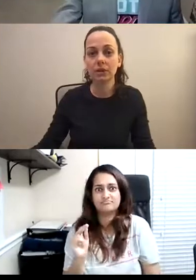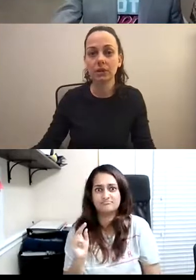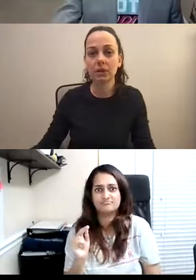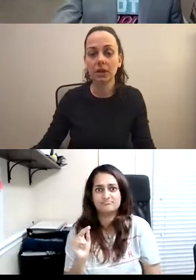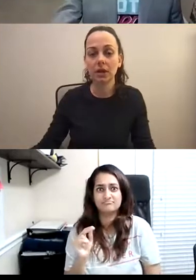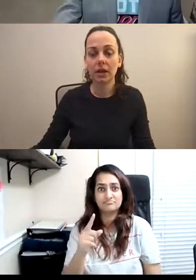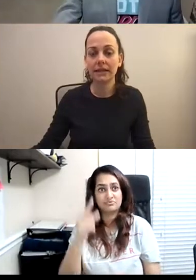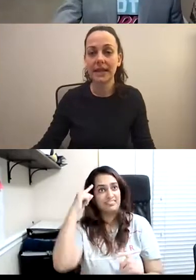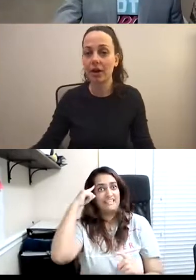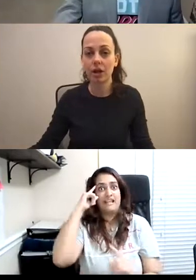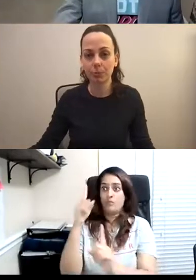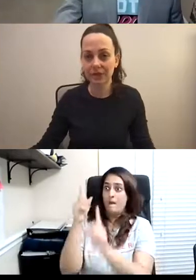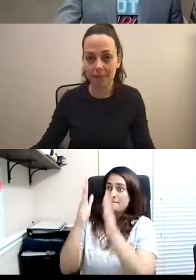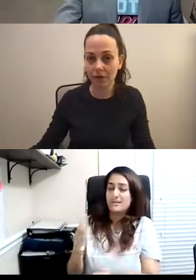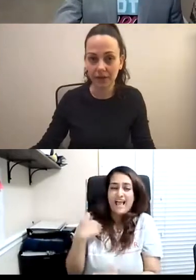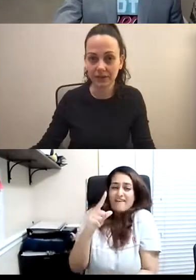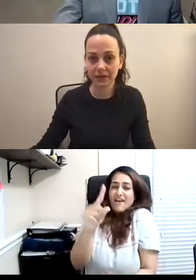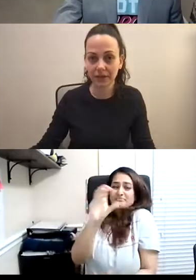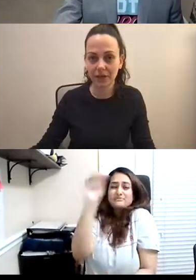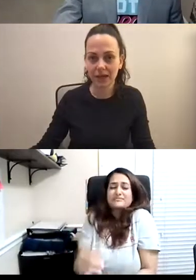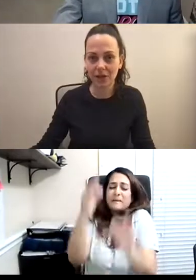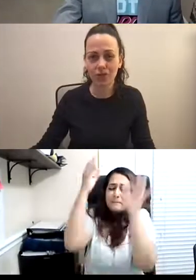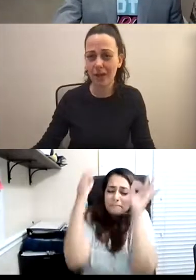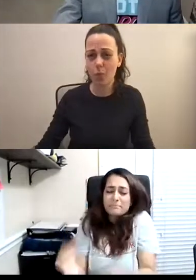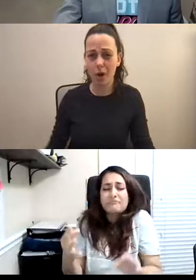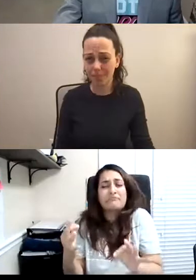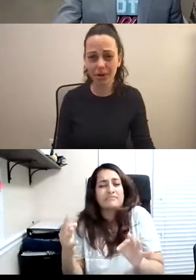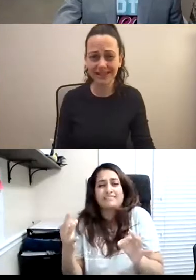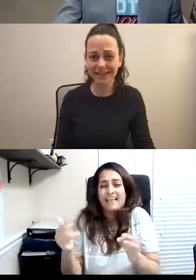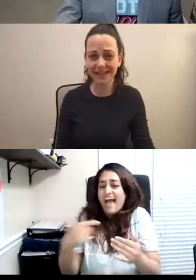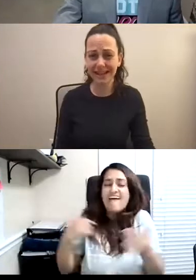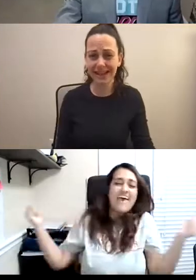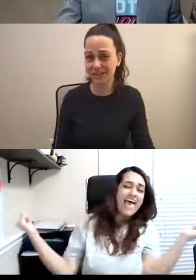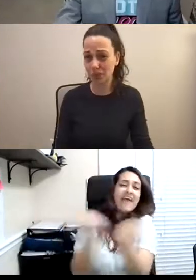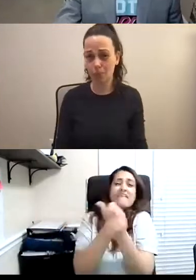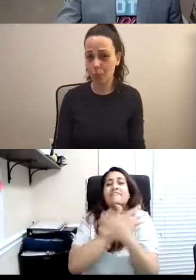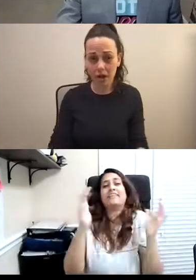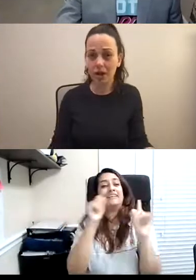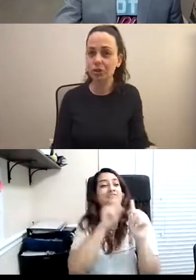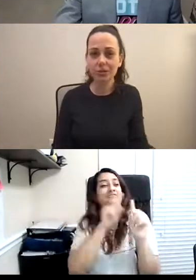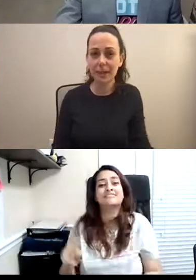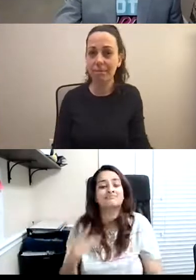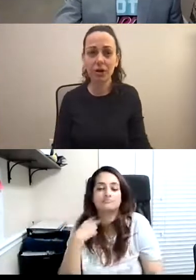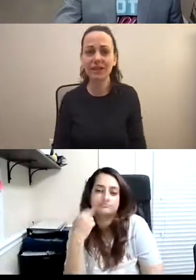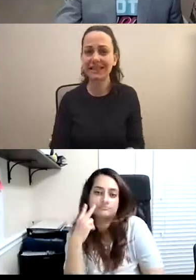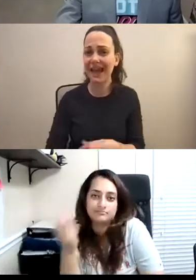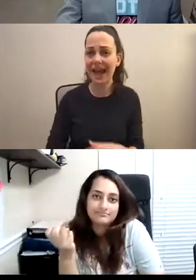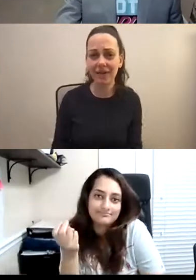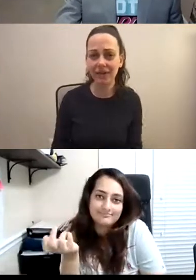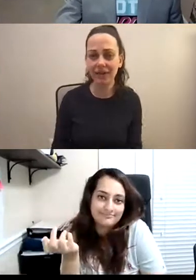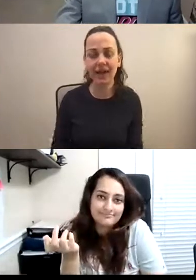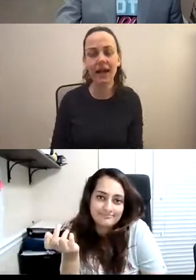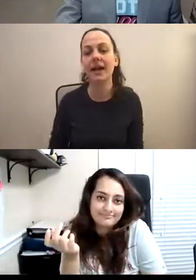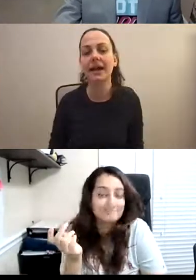world is not 100% perfect. And you think one person is 100% perfect, they